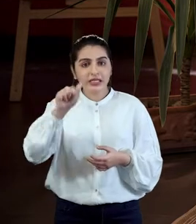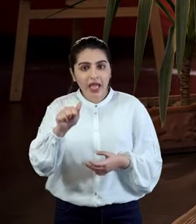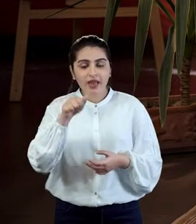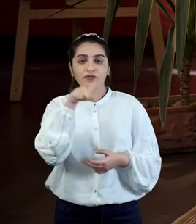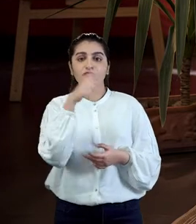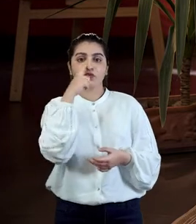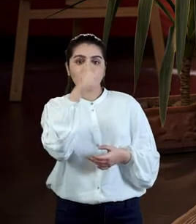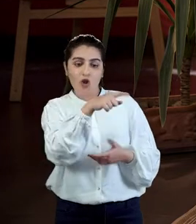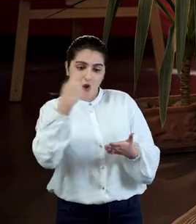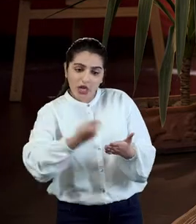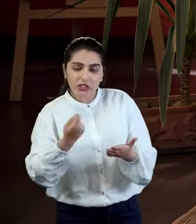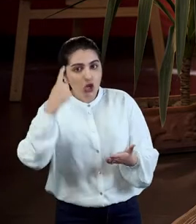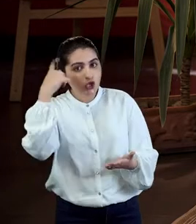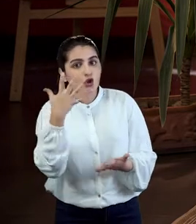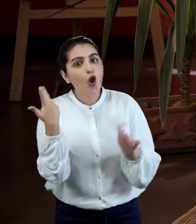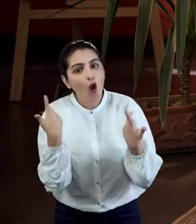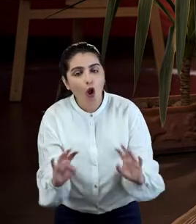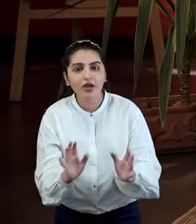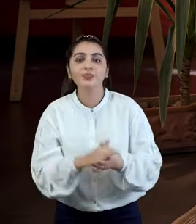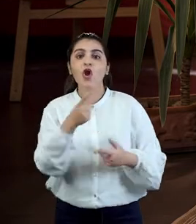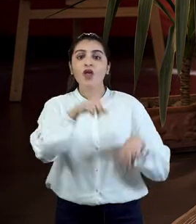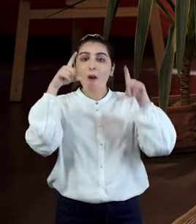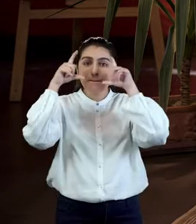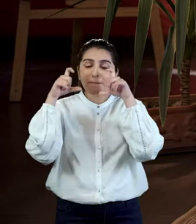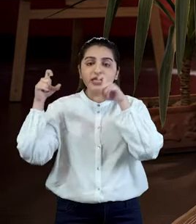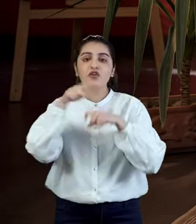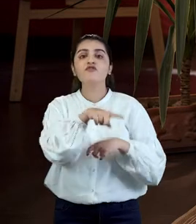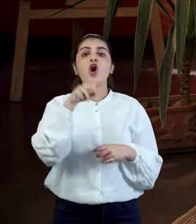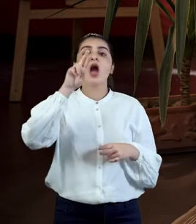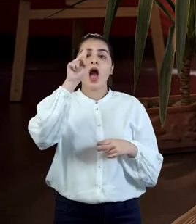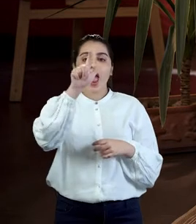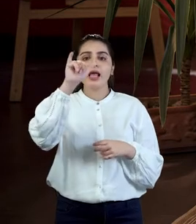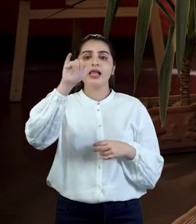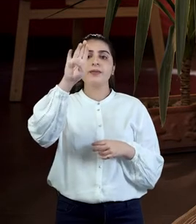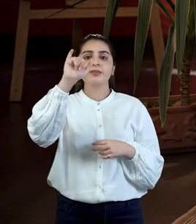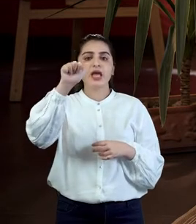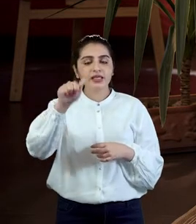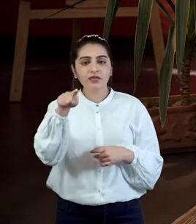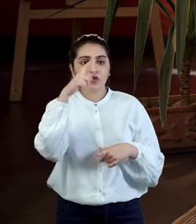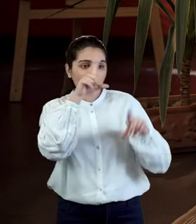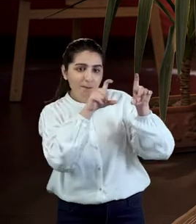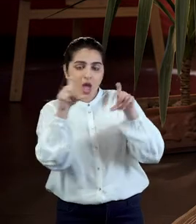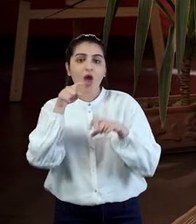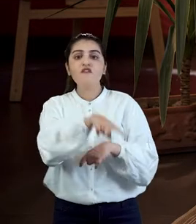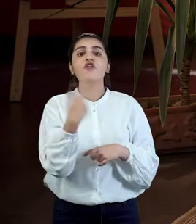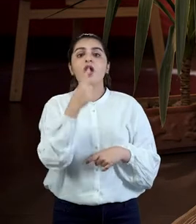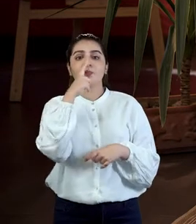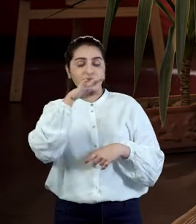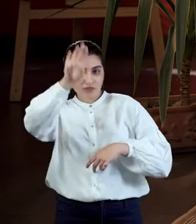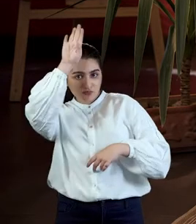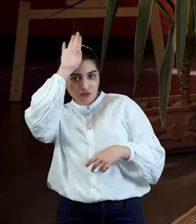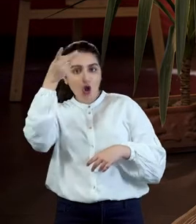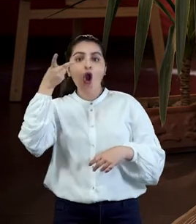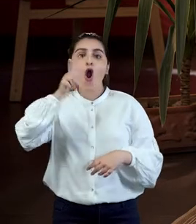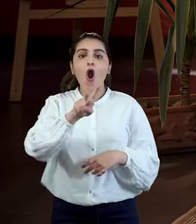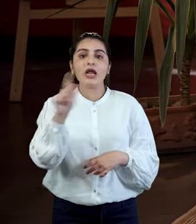Donaldson. Julia Donaldson ne kahani likhi aur iski tasveerein Lydia Monks ne banayi. Is kahani ka naam hai The Princess and